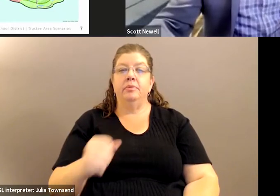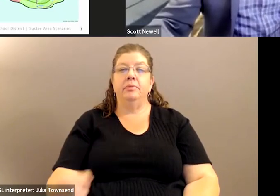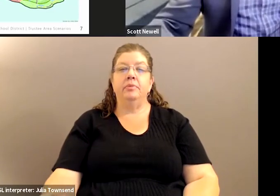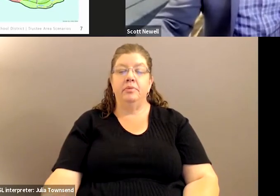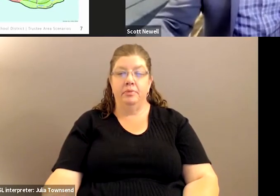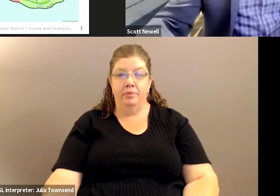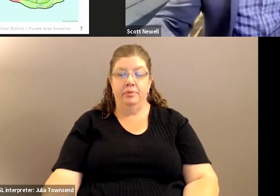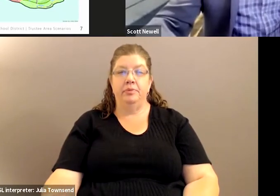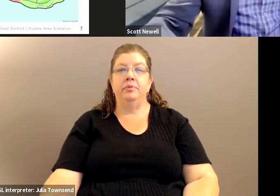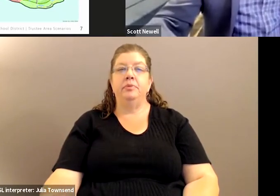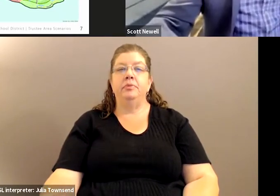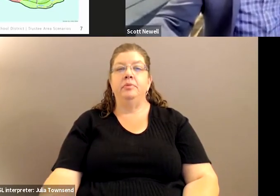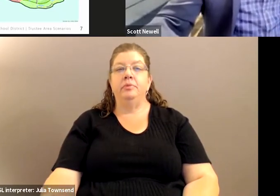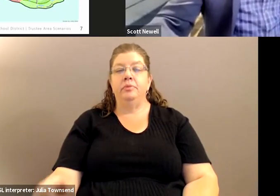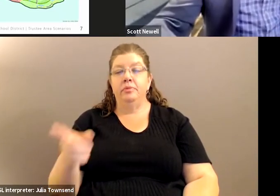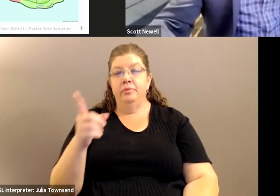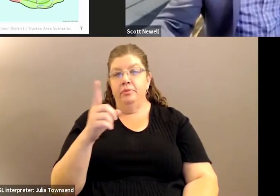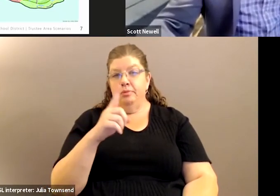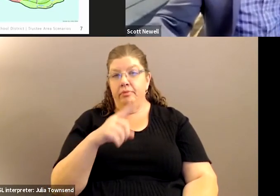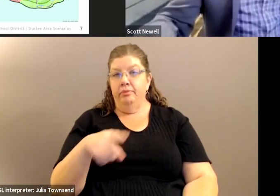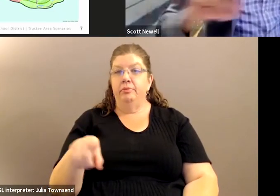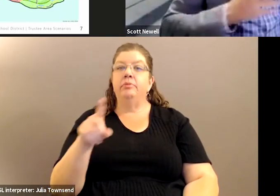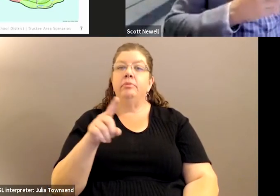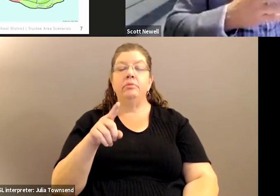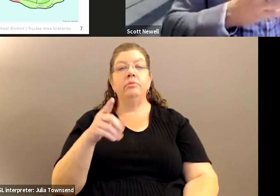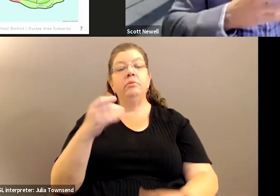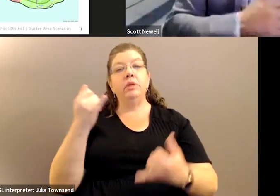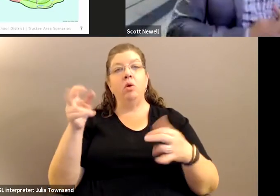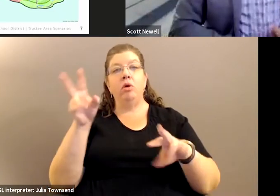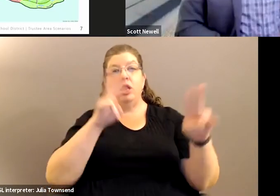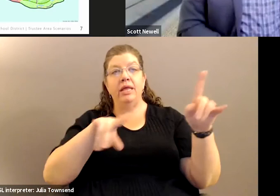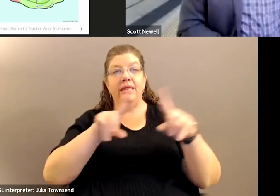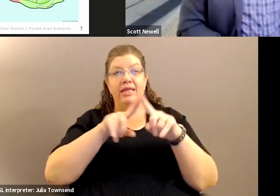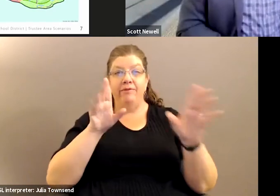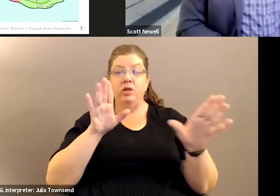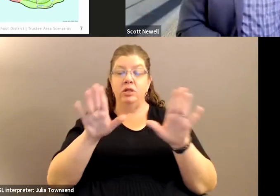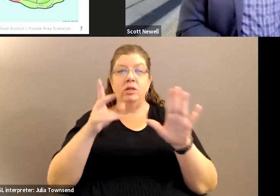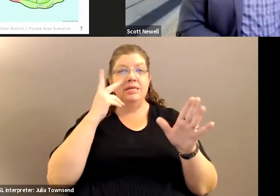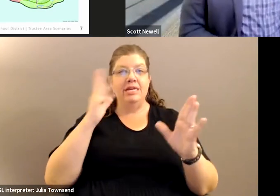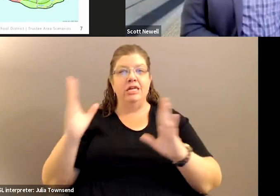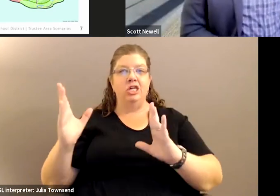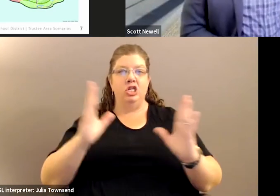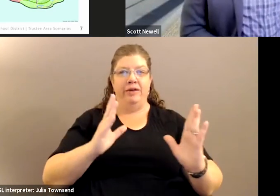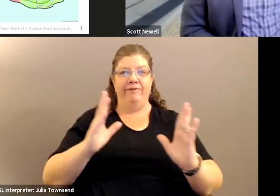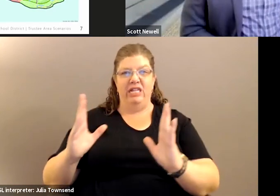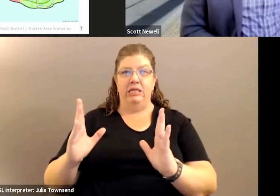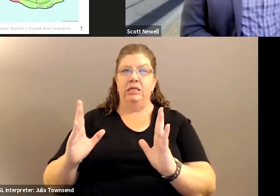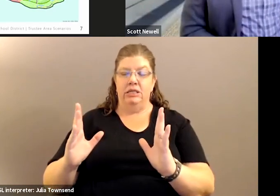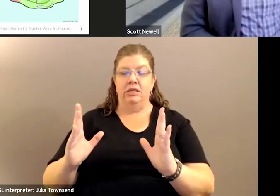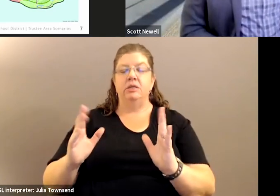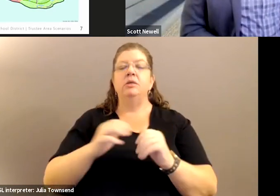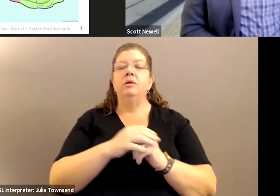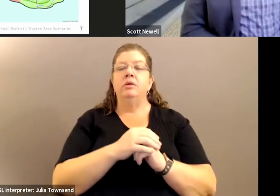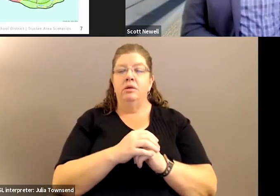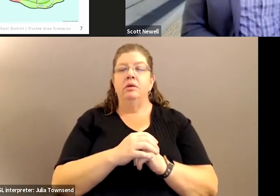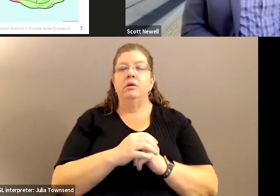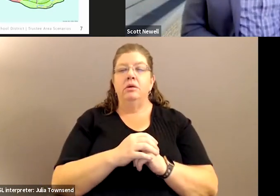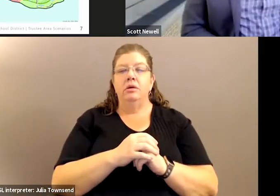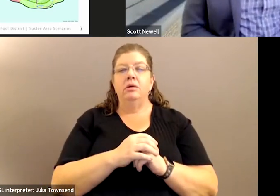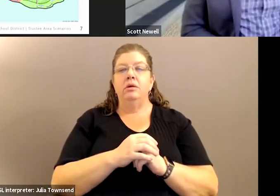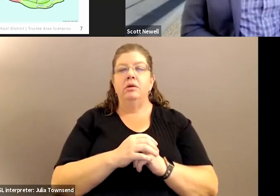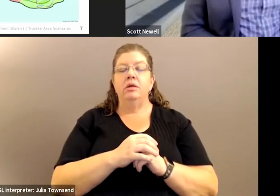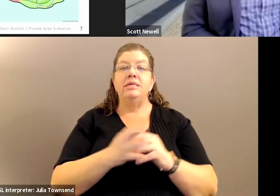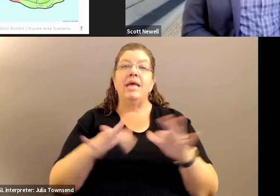all right so now if you kind of look at the differences here you can see some shifts so uh you know some key